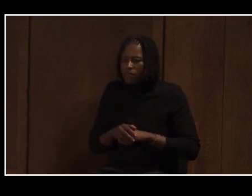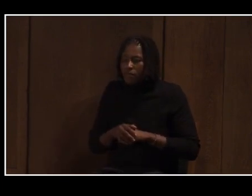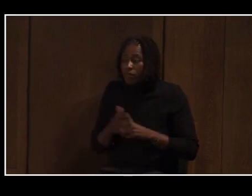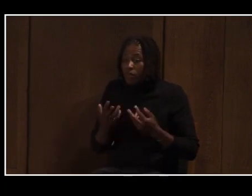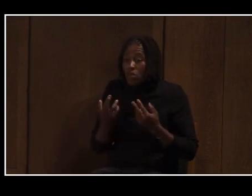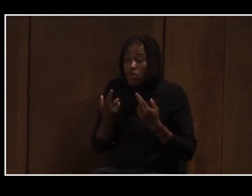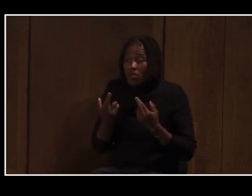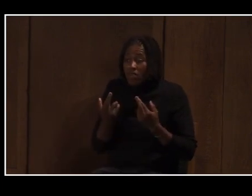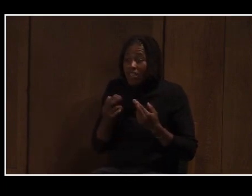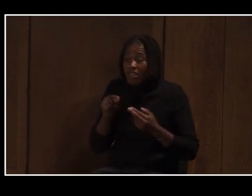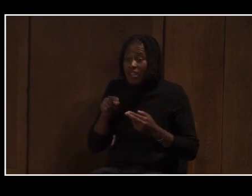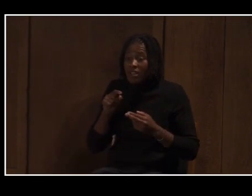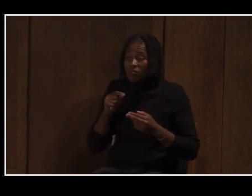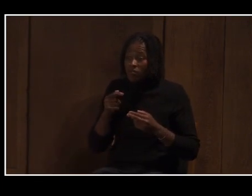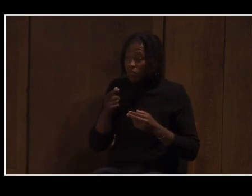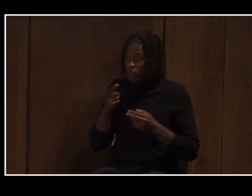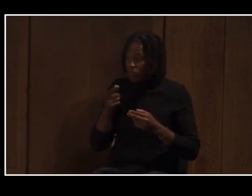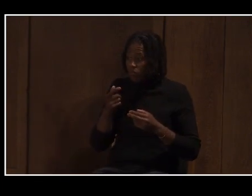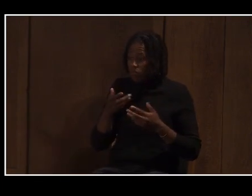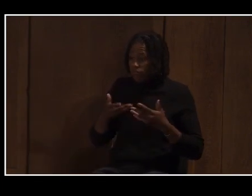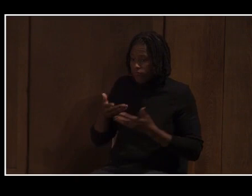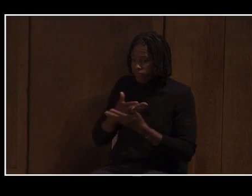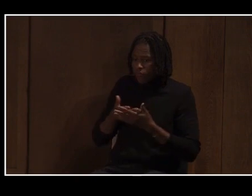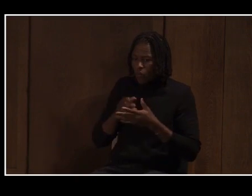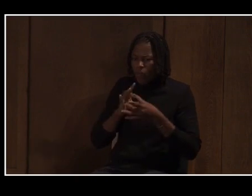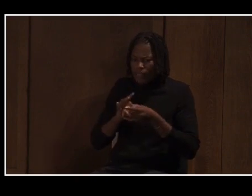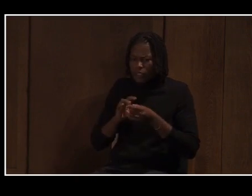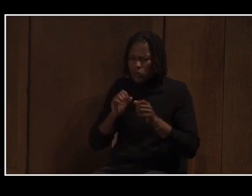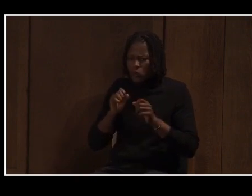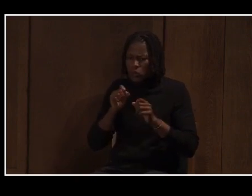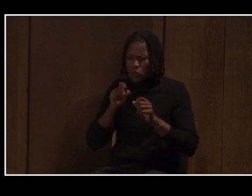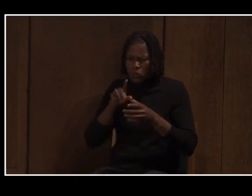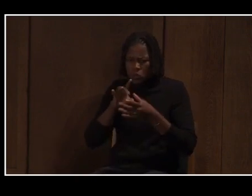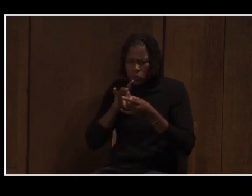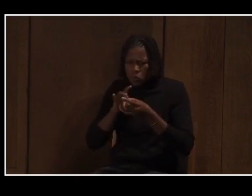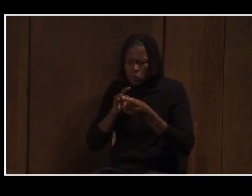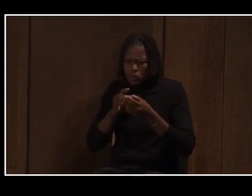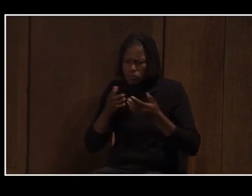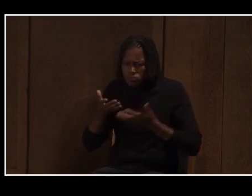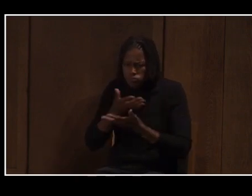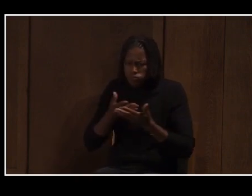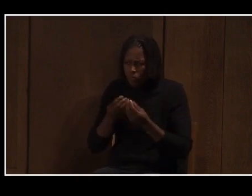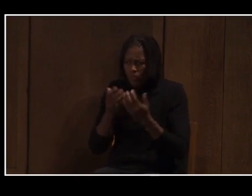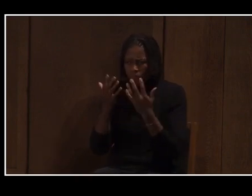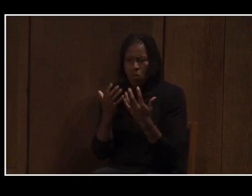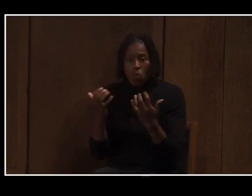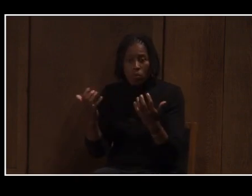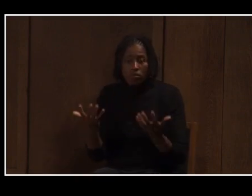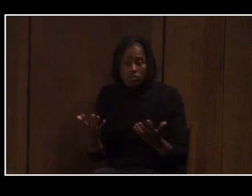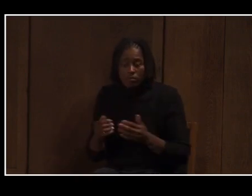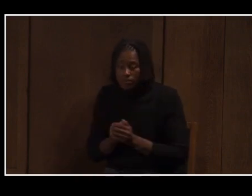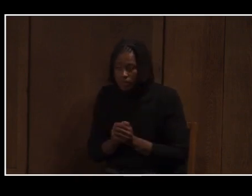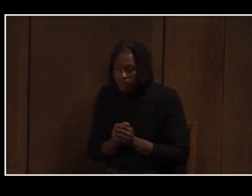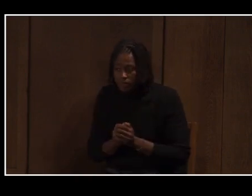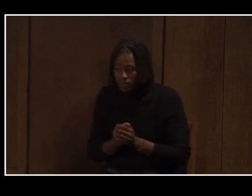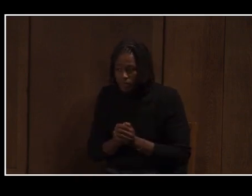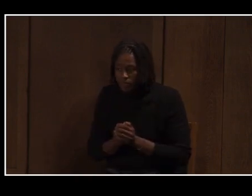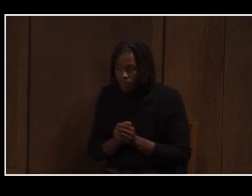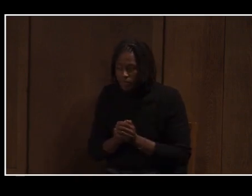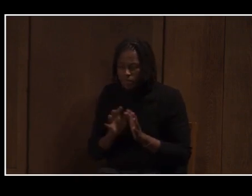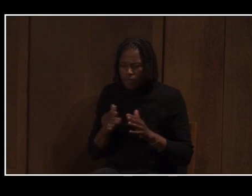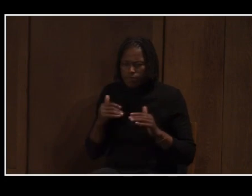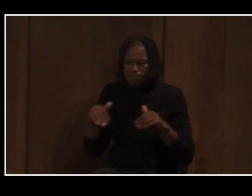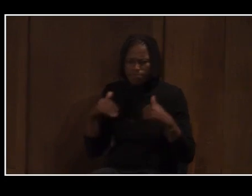will open up to yourselves. So we all see this as more of a participatory event in relation to that. But enough about